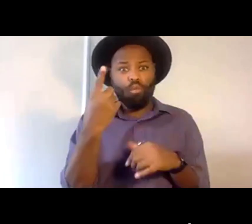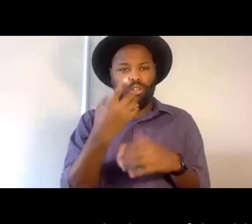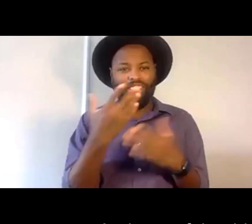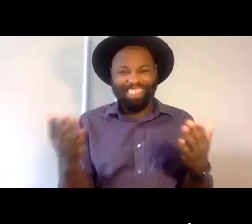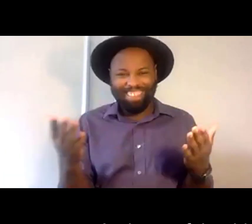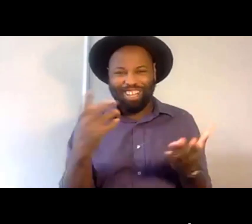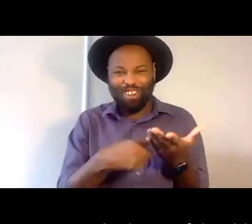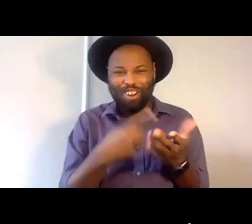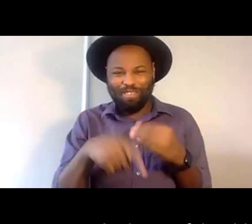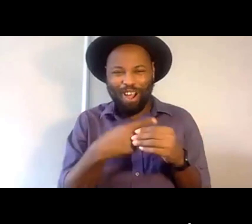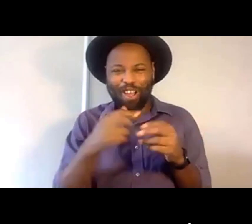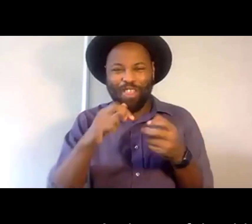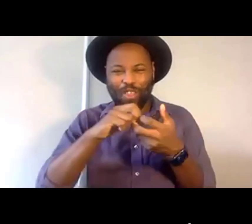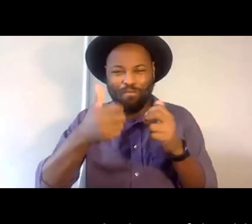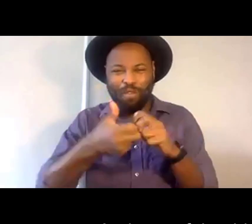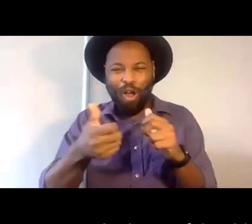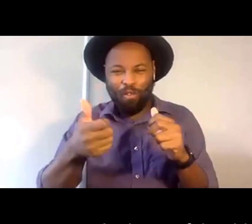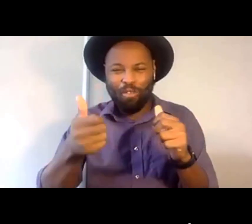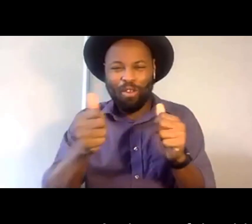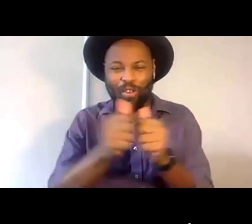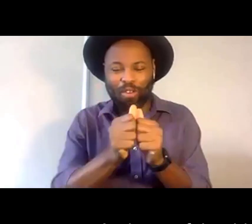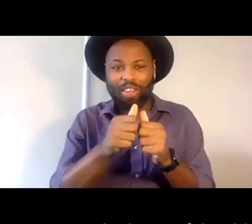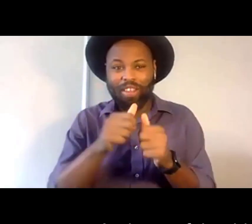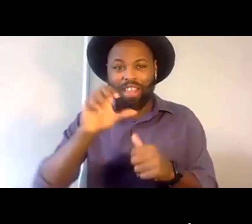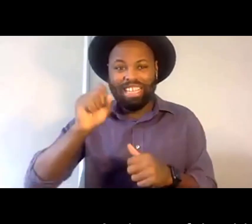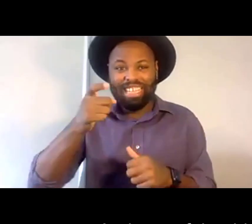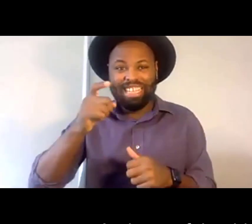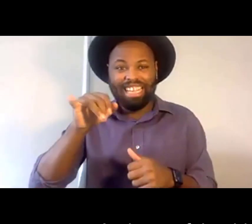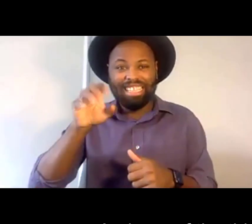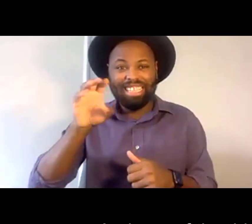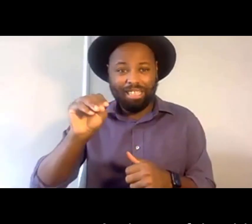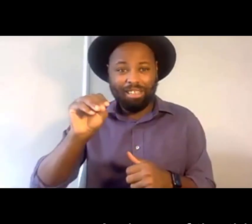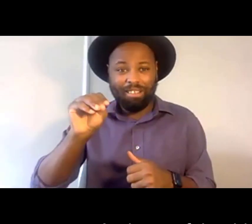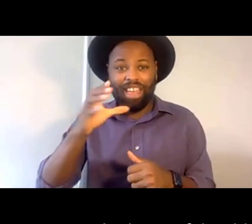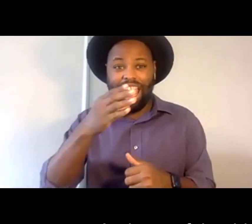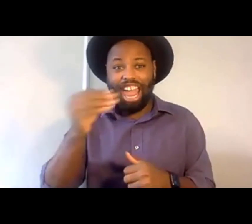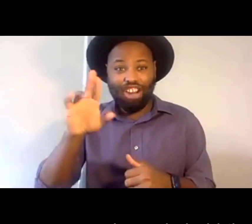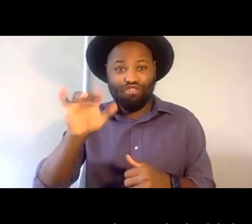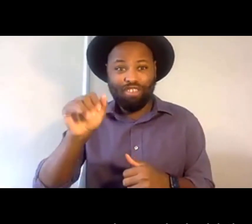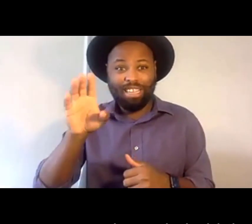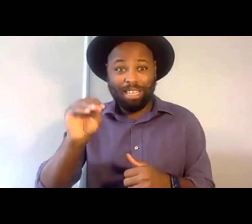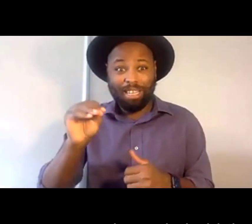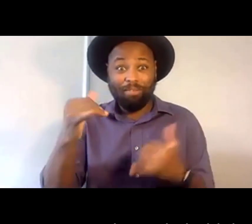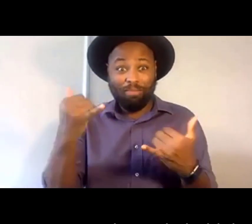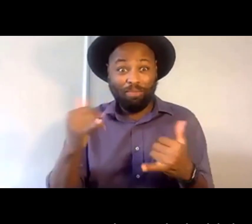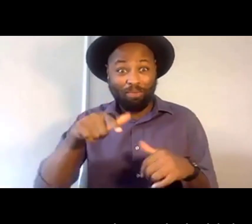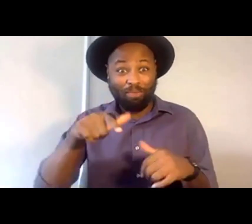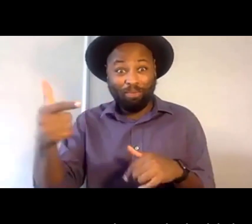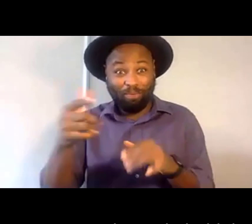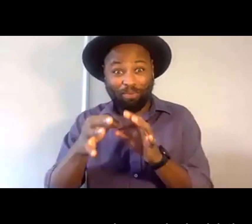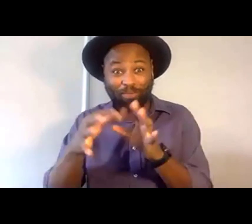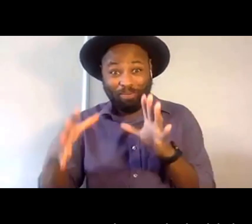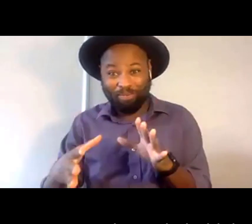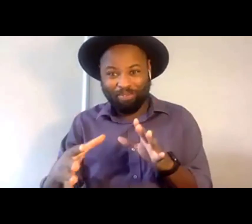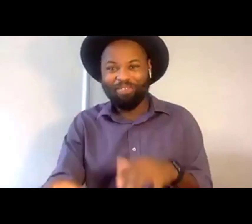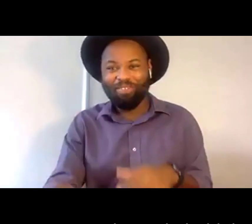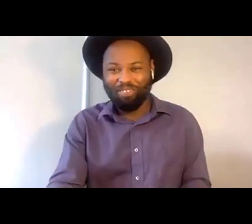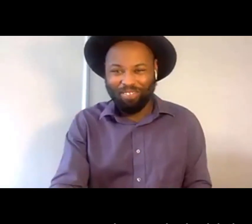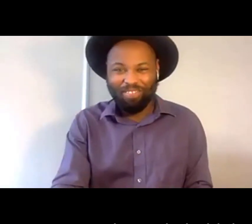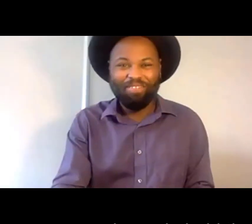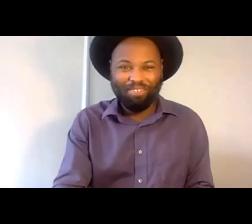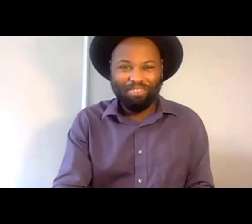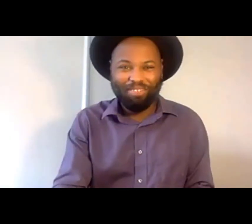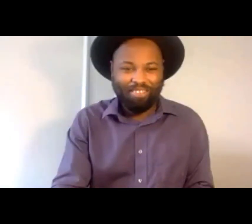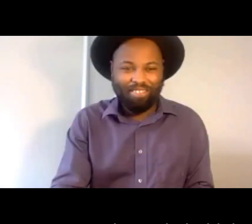the problem of sexism and racism. And people held the fact that